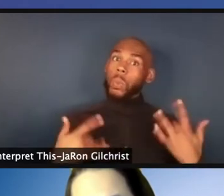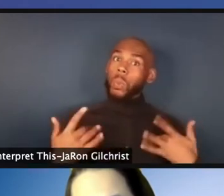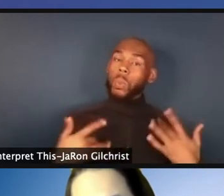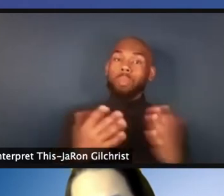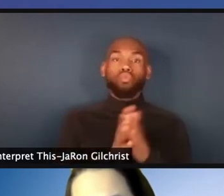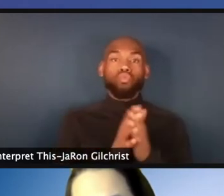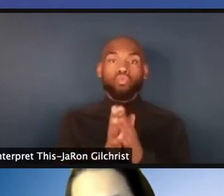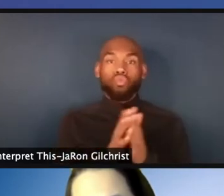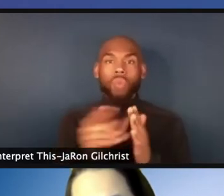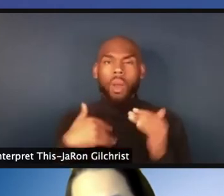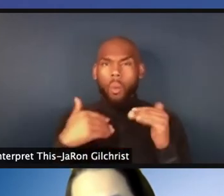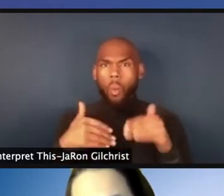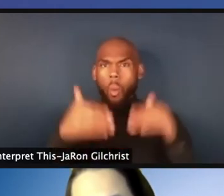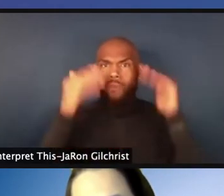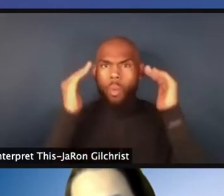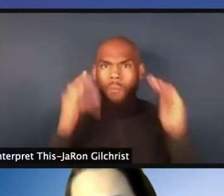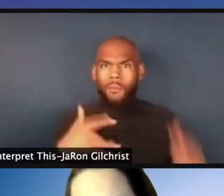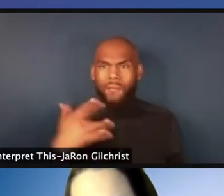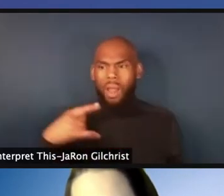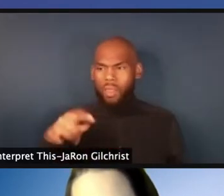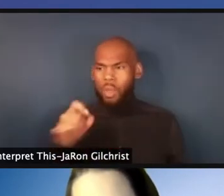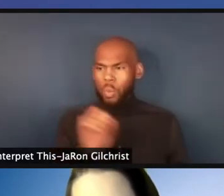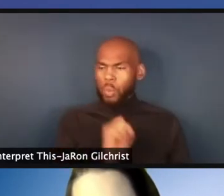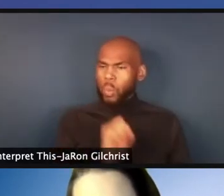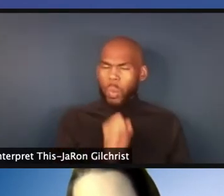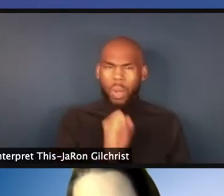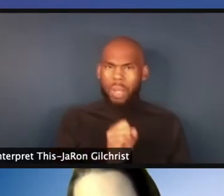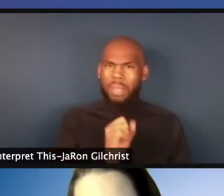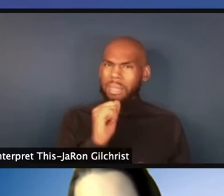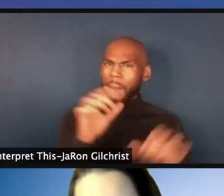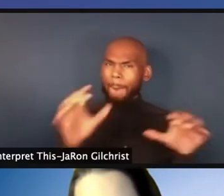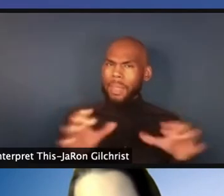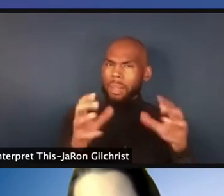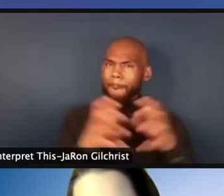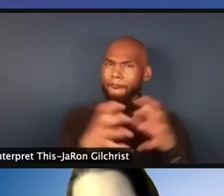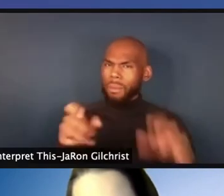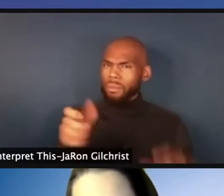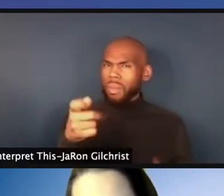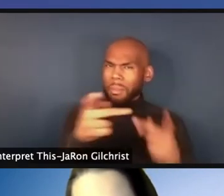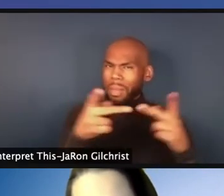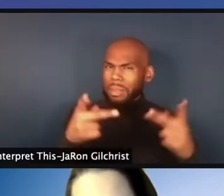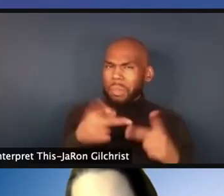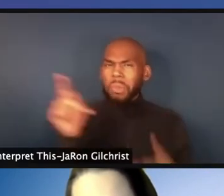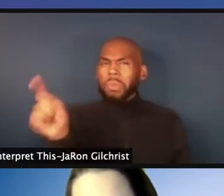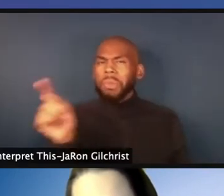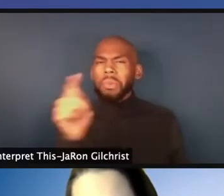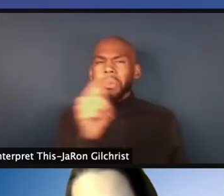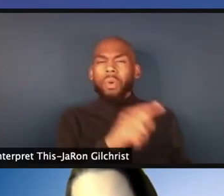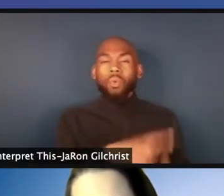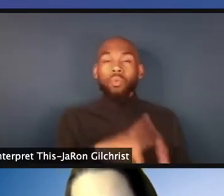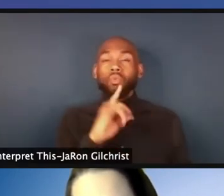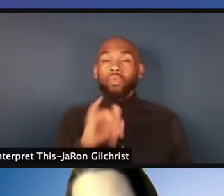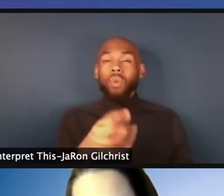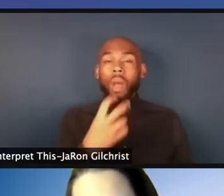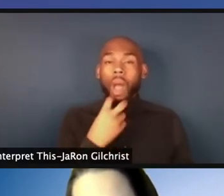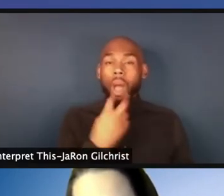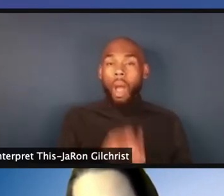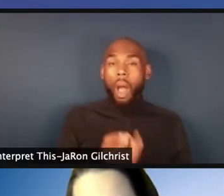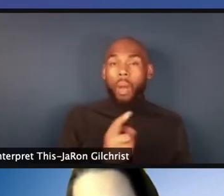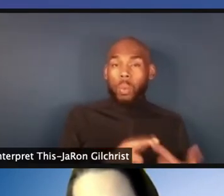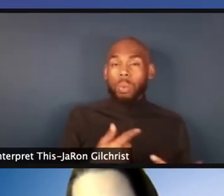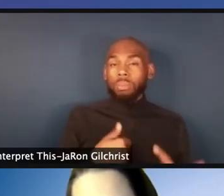done anywhere, and it was so radical. Mm. And then you know, it was just astounding to me how, you